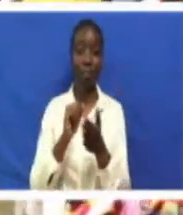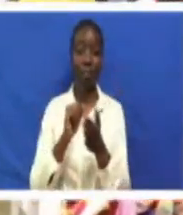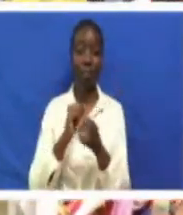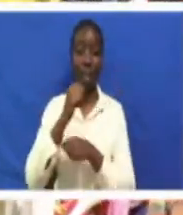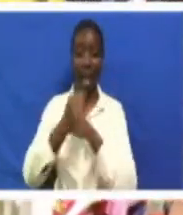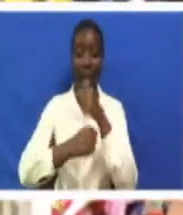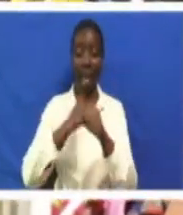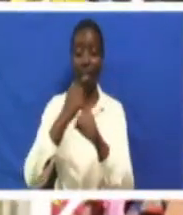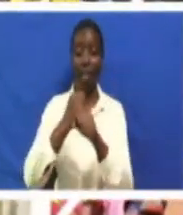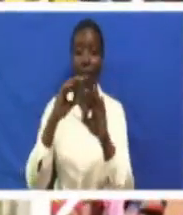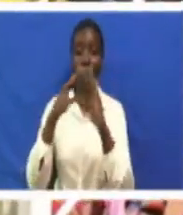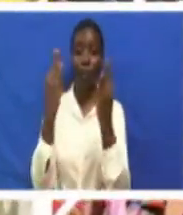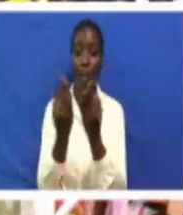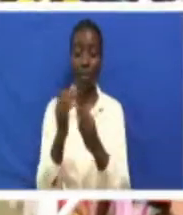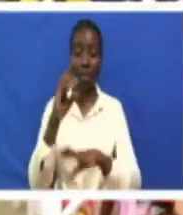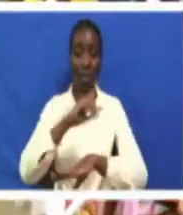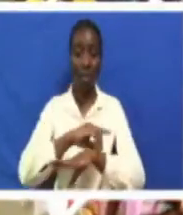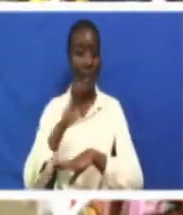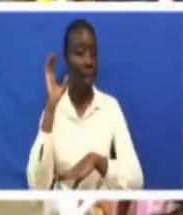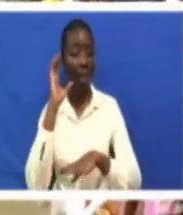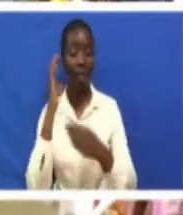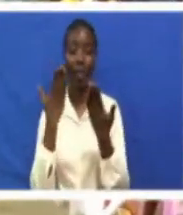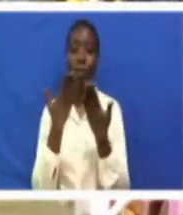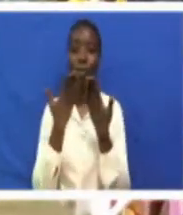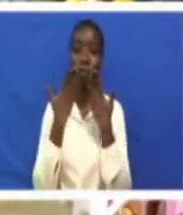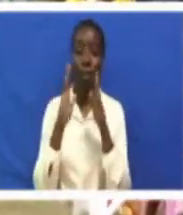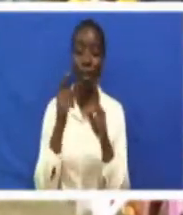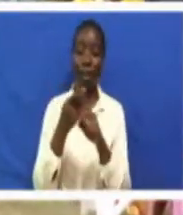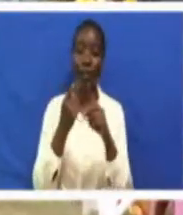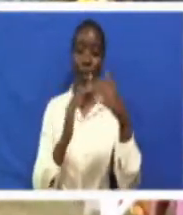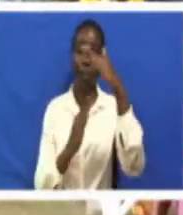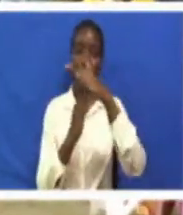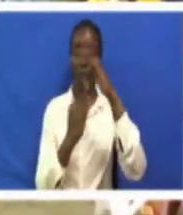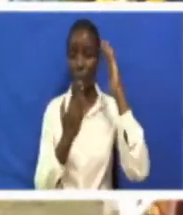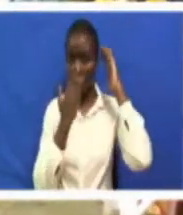as you have heard from the uh his grace Archbishop